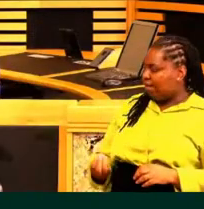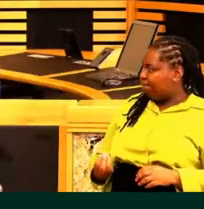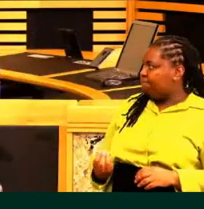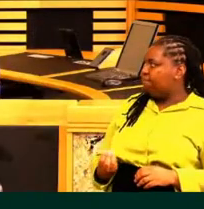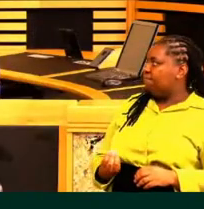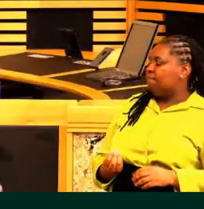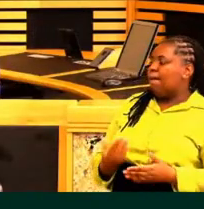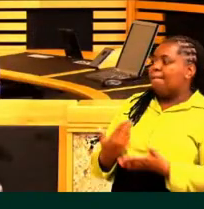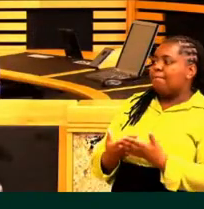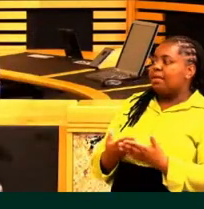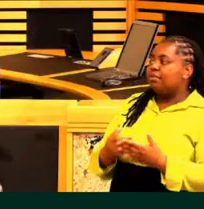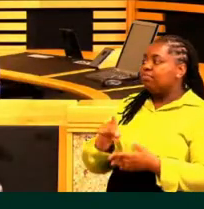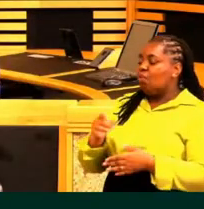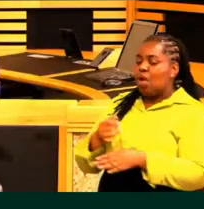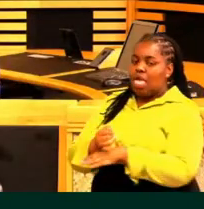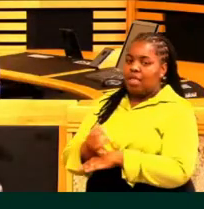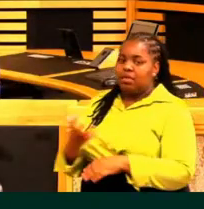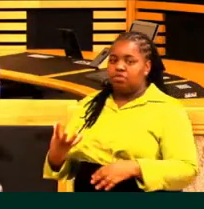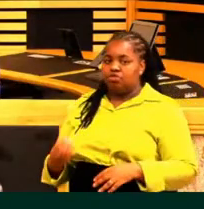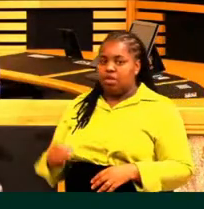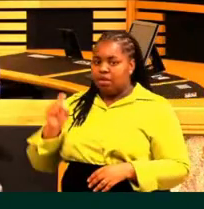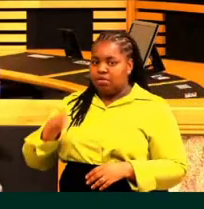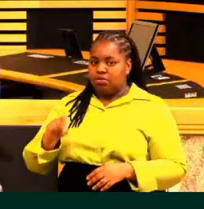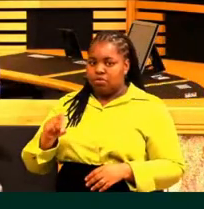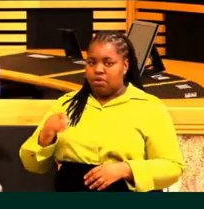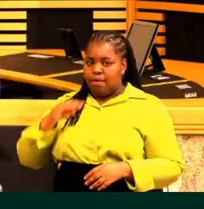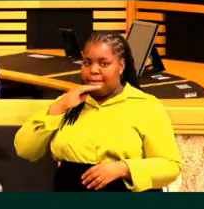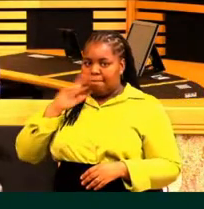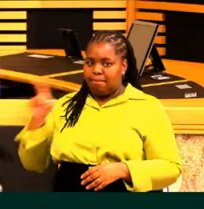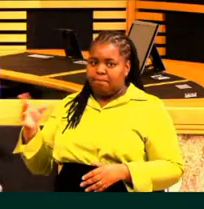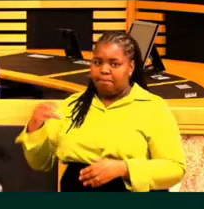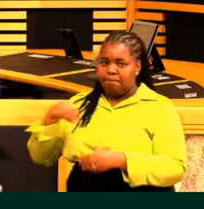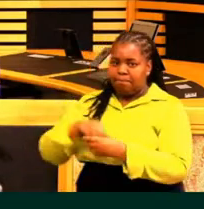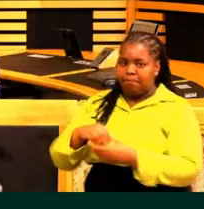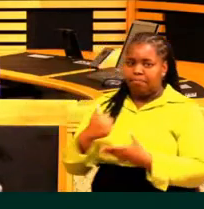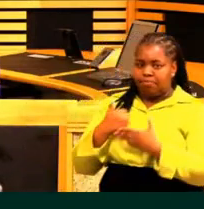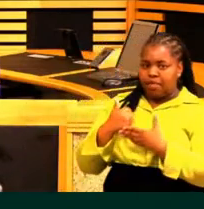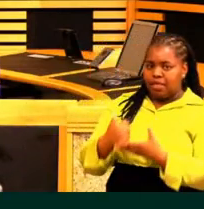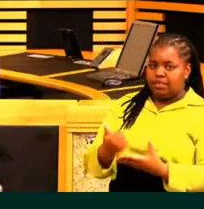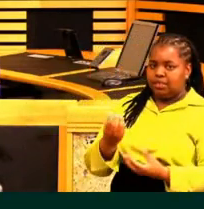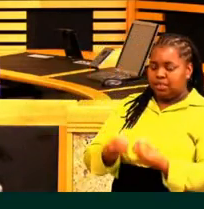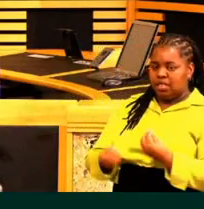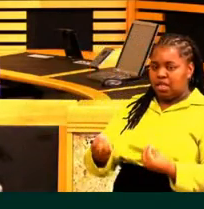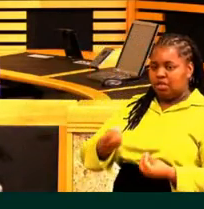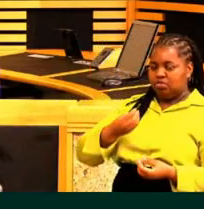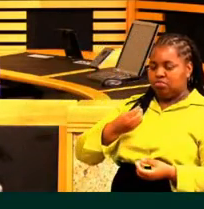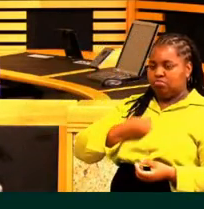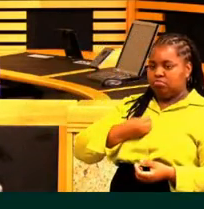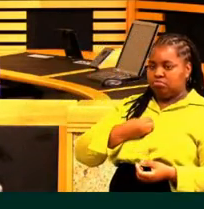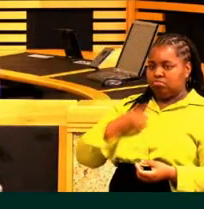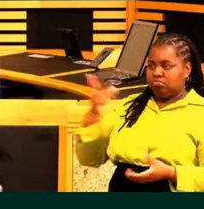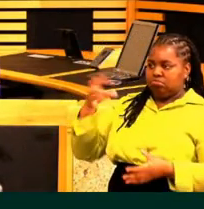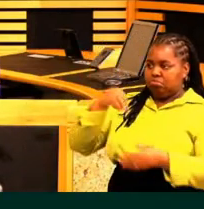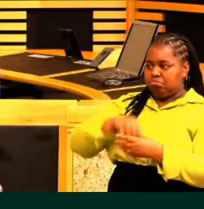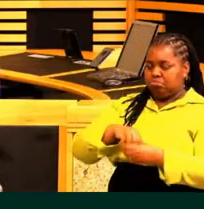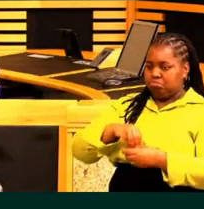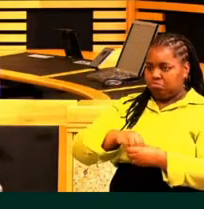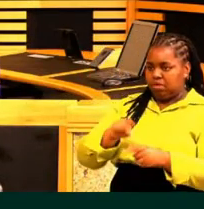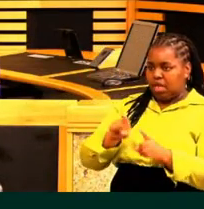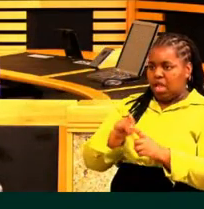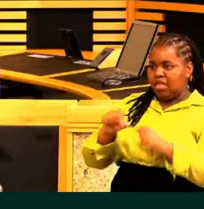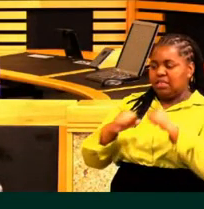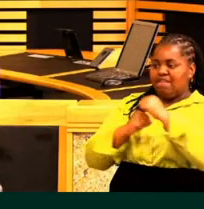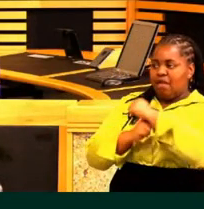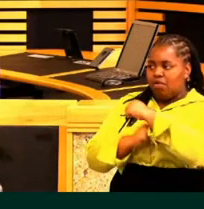practitioners of early childhood development should be capacitated to assist young children in reaching their full potential as the